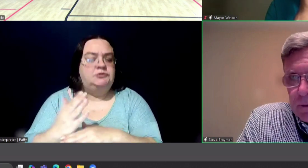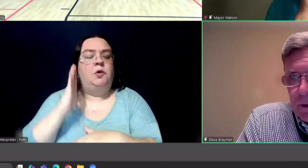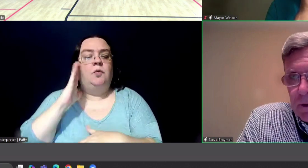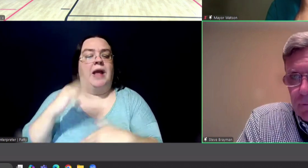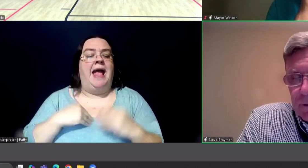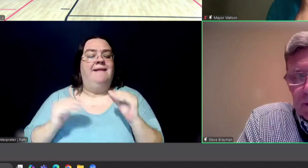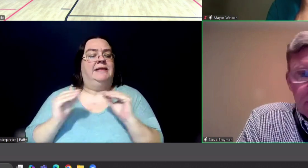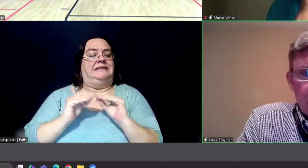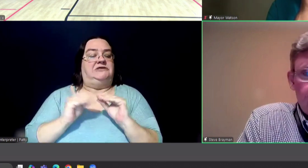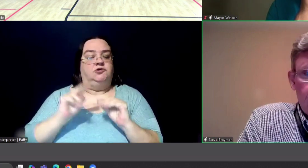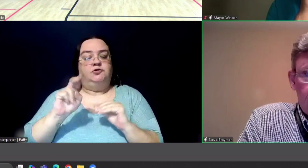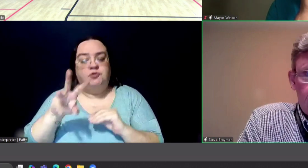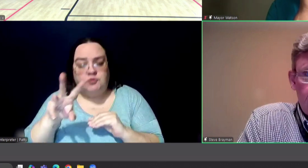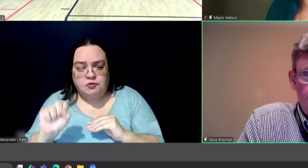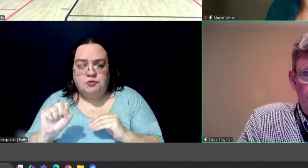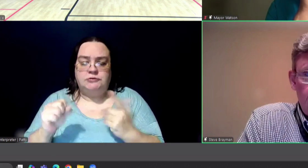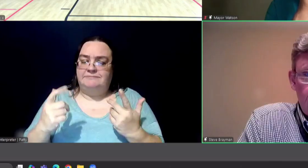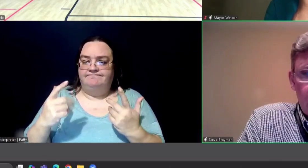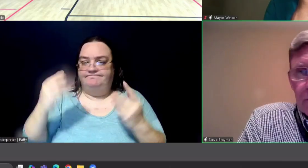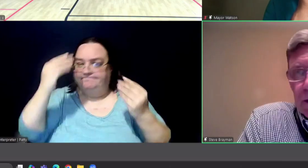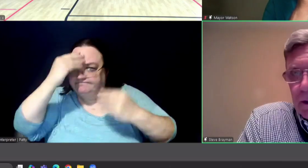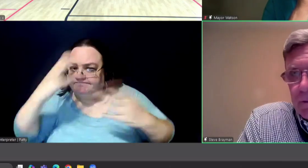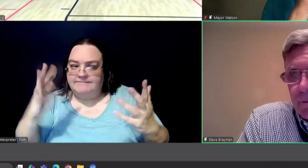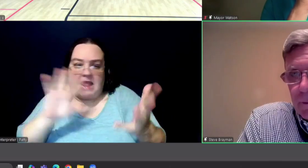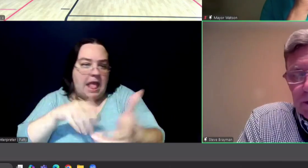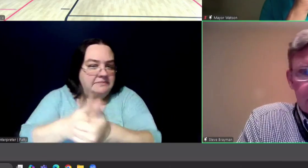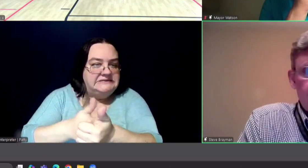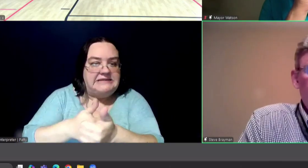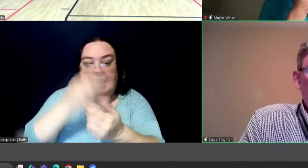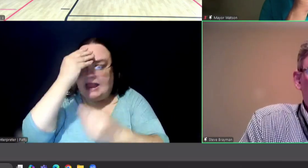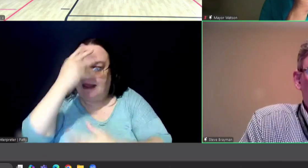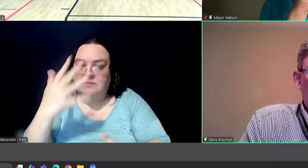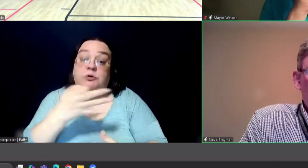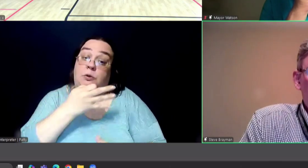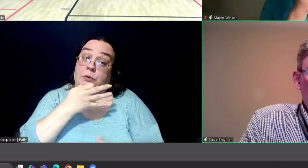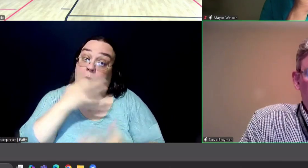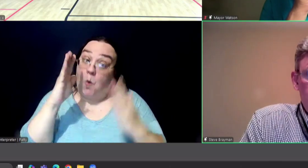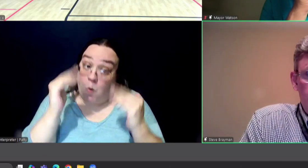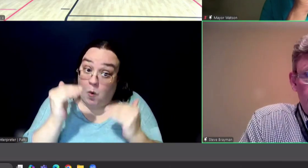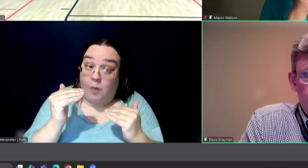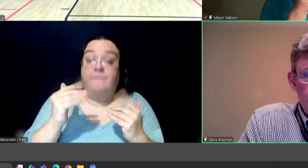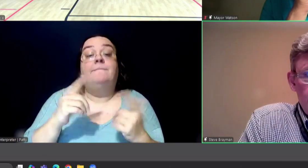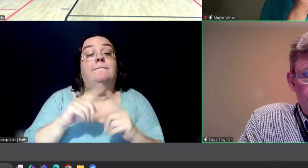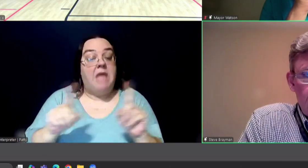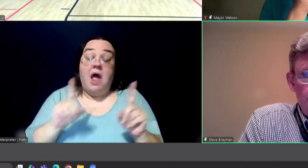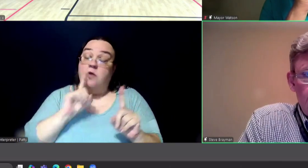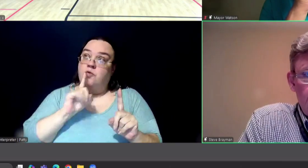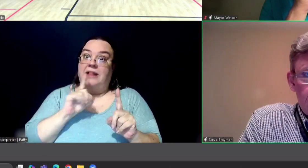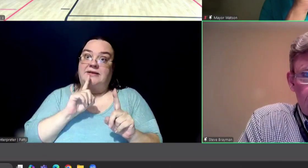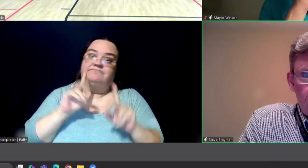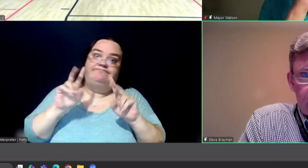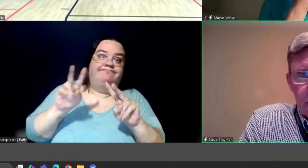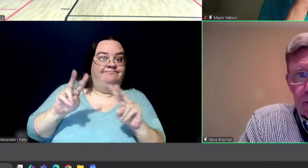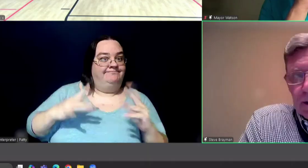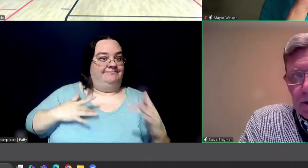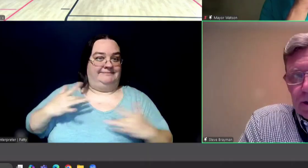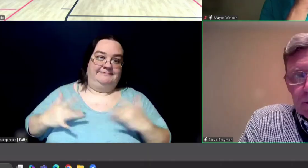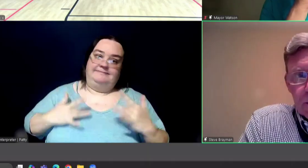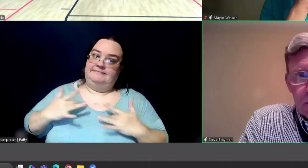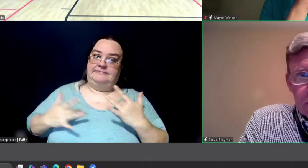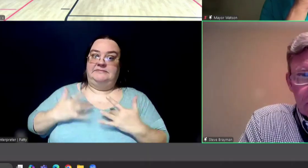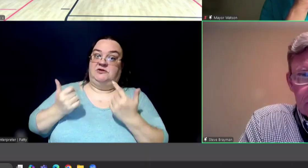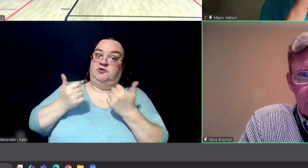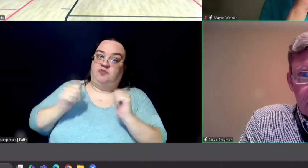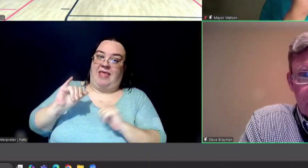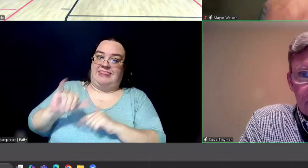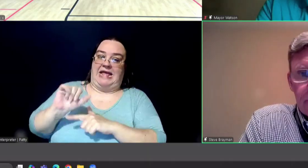and announcement, hopefully very soon, on updated information. But we're excited to try to get that